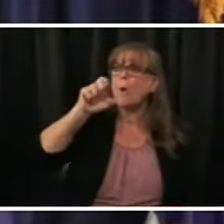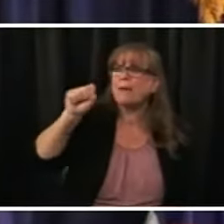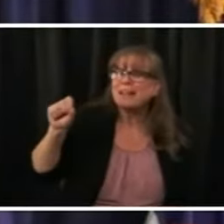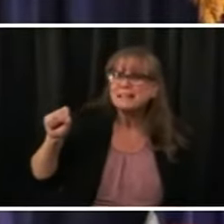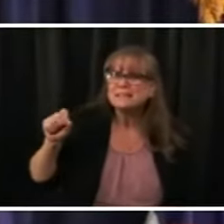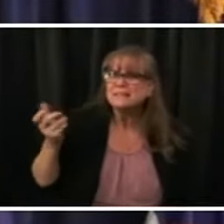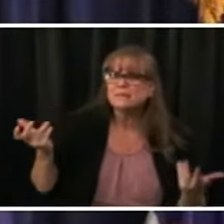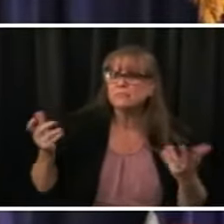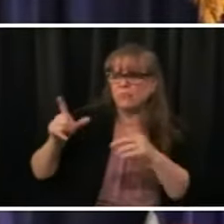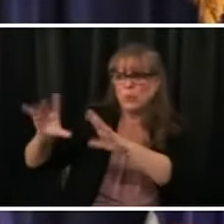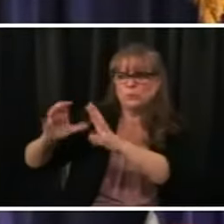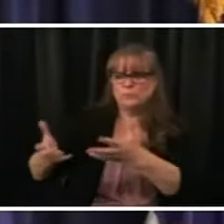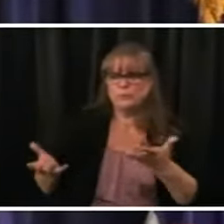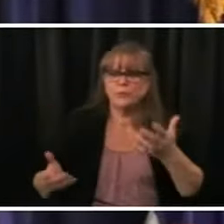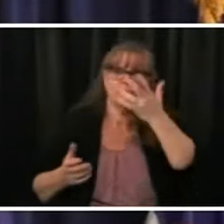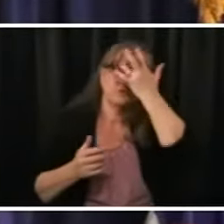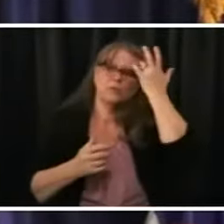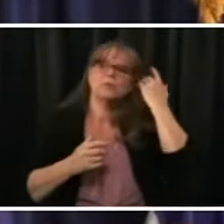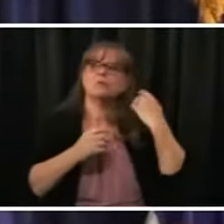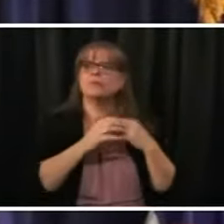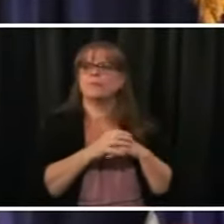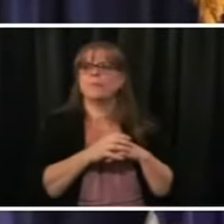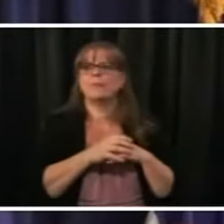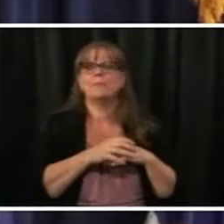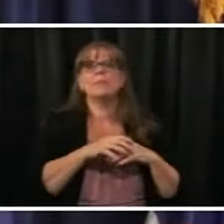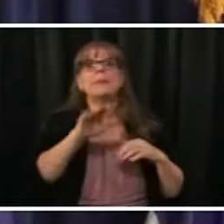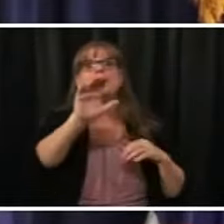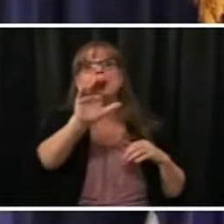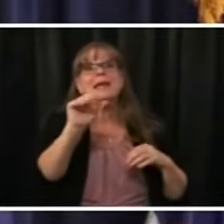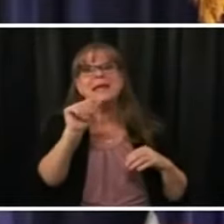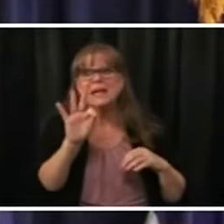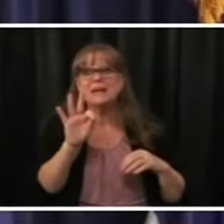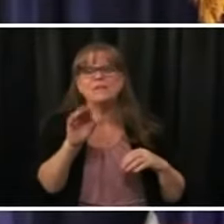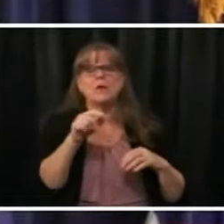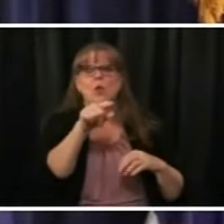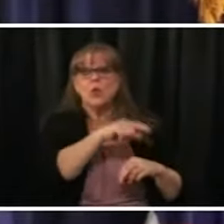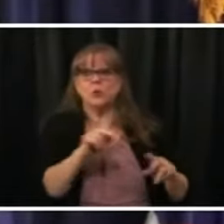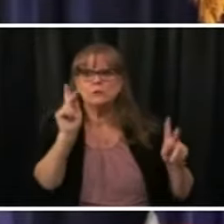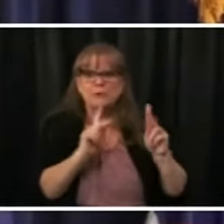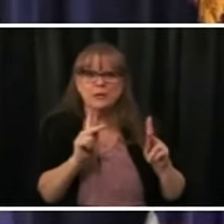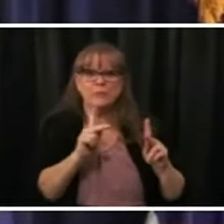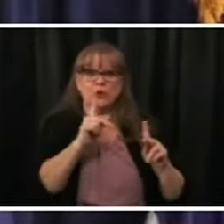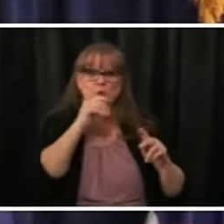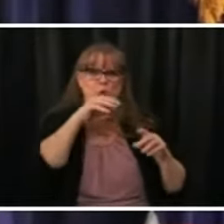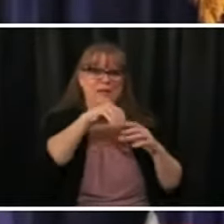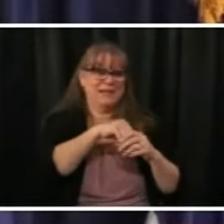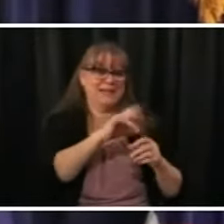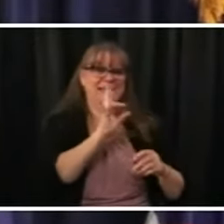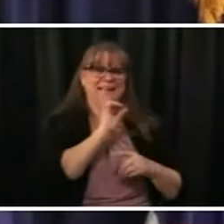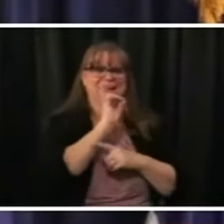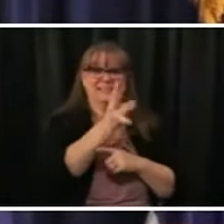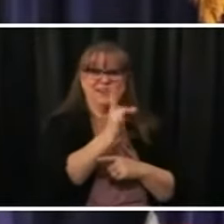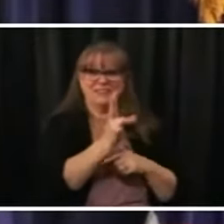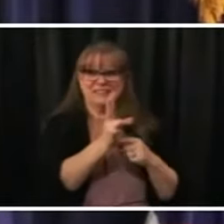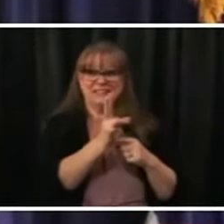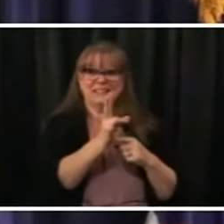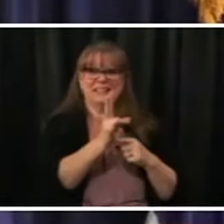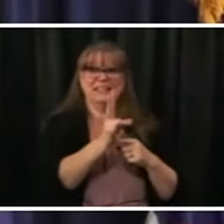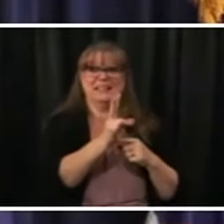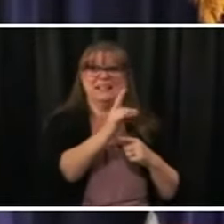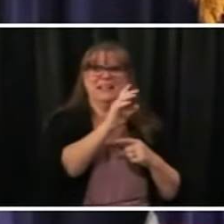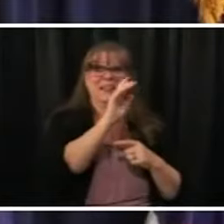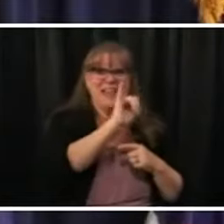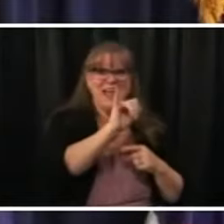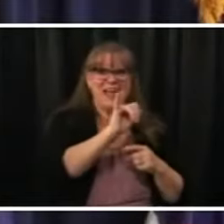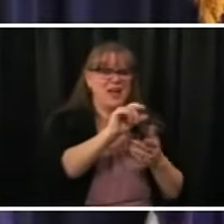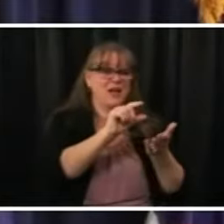cost lives to divert vaccine from people that are in their 70s to younger, healthier people just